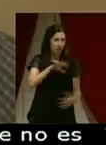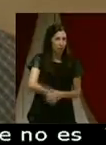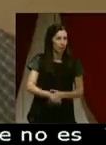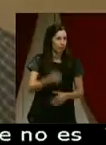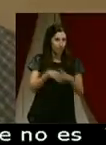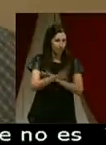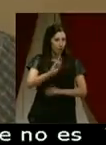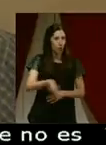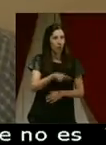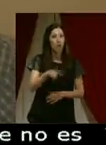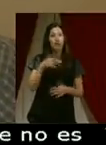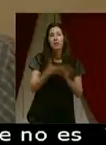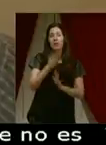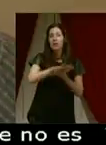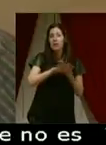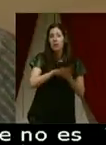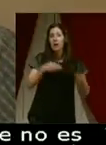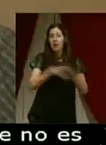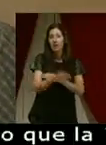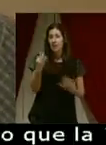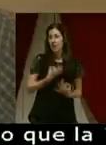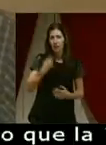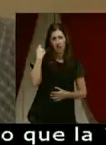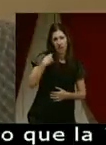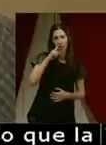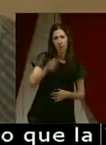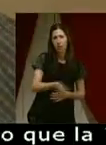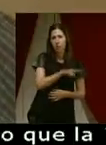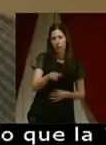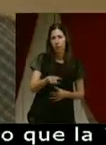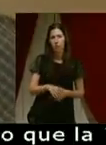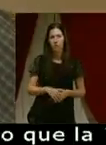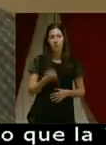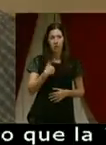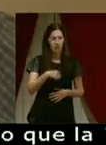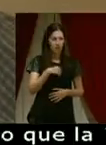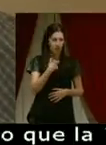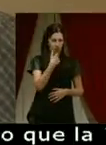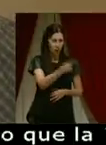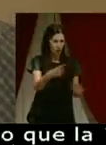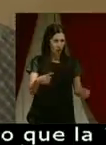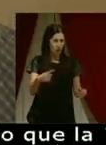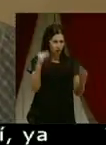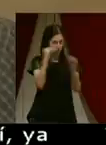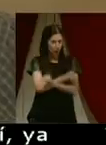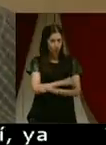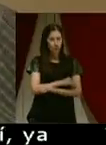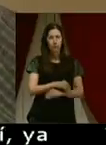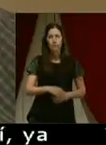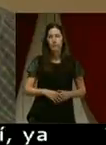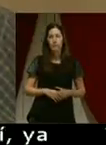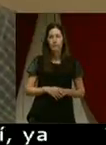iPhone to be accessible, and economically it's not all that accessible, are we saying that accessibility should be expensive? And I don't believe in